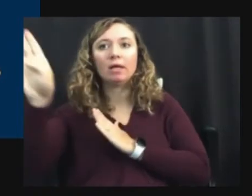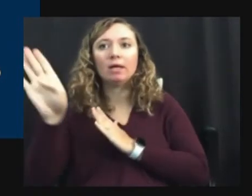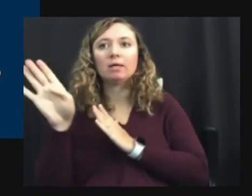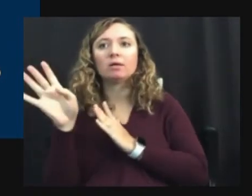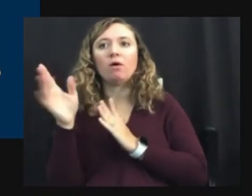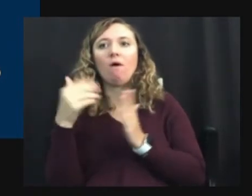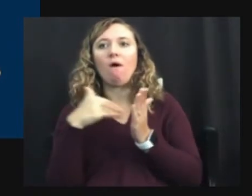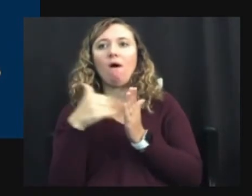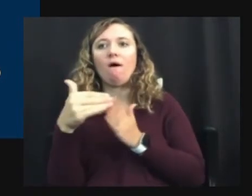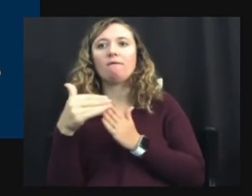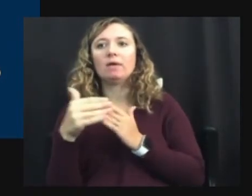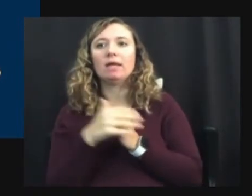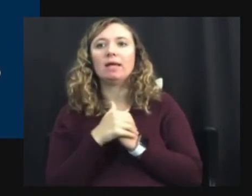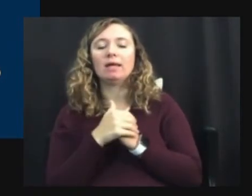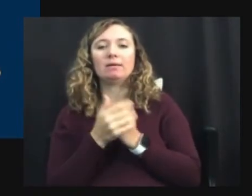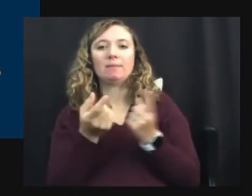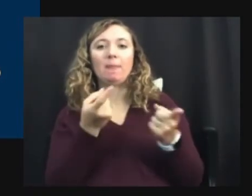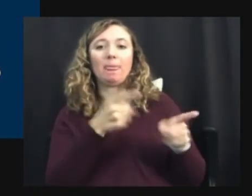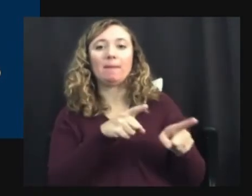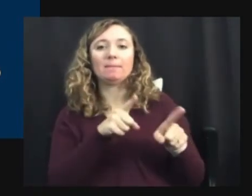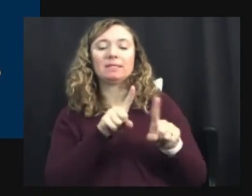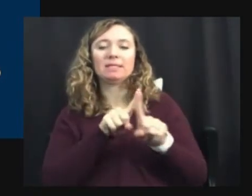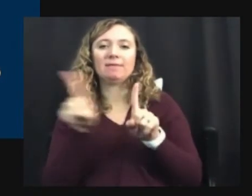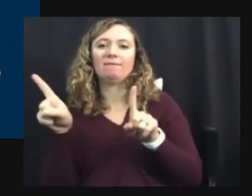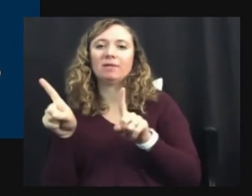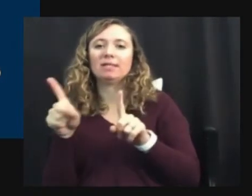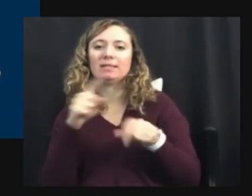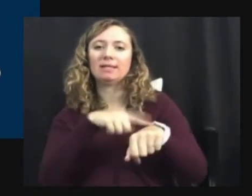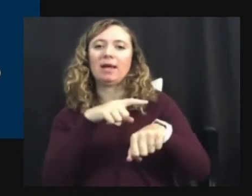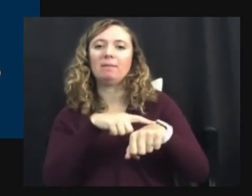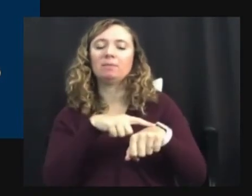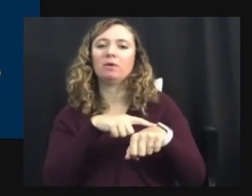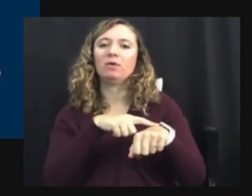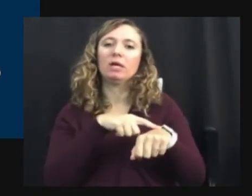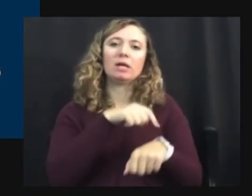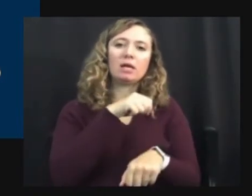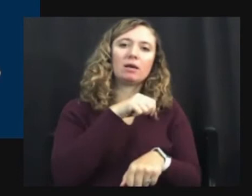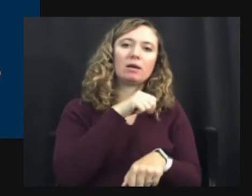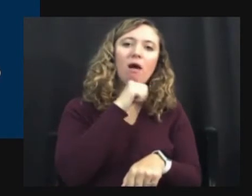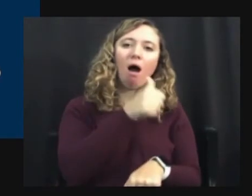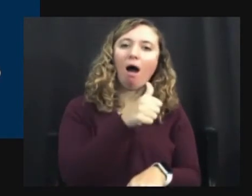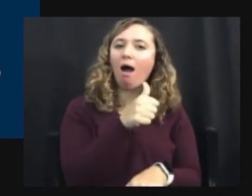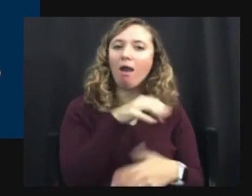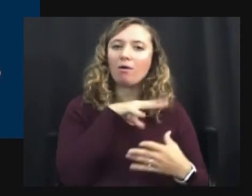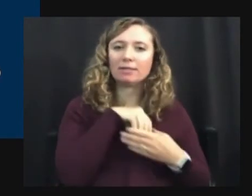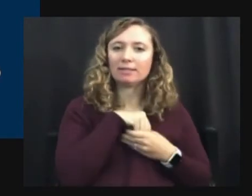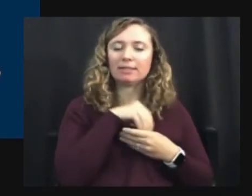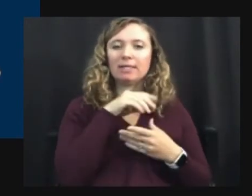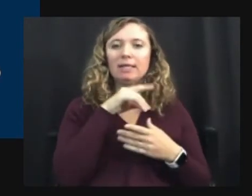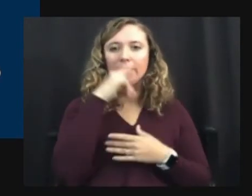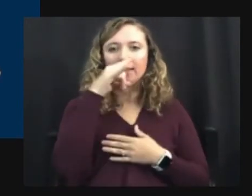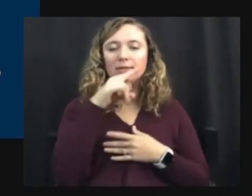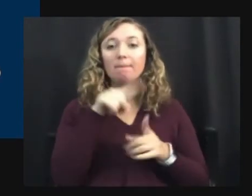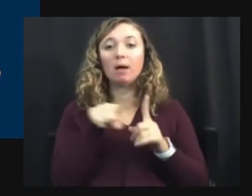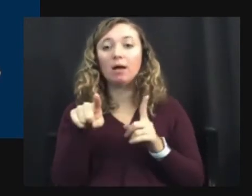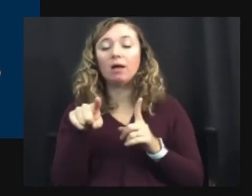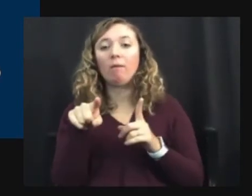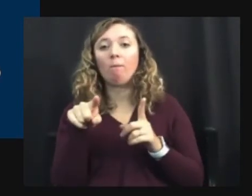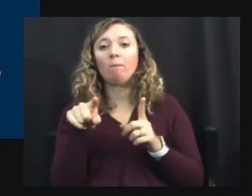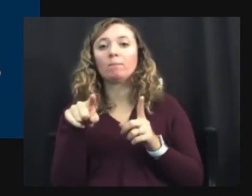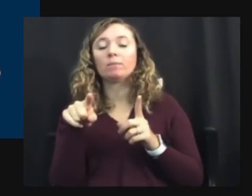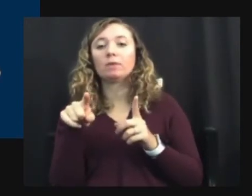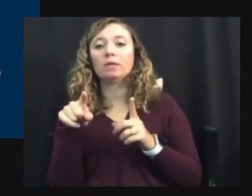same time as non-autistic kids, but the skills that they gained or lost during those